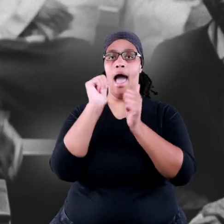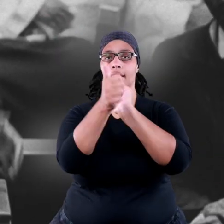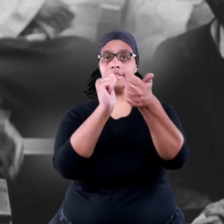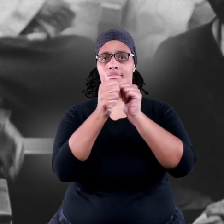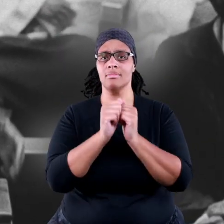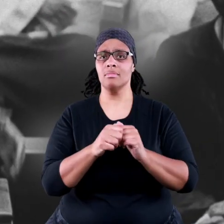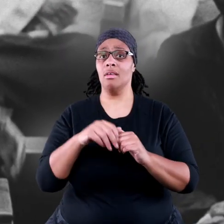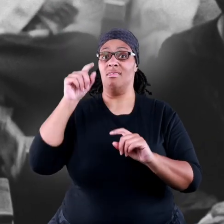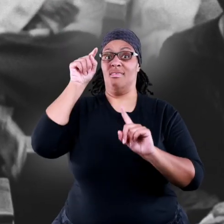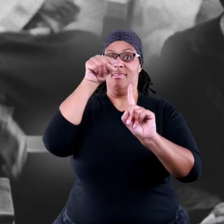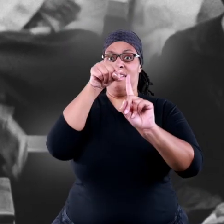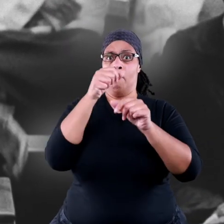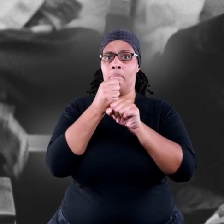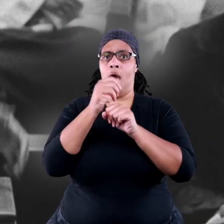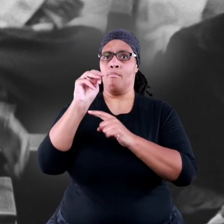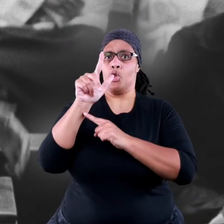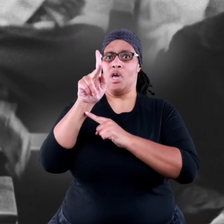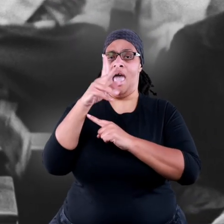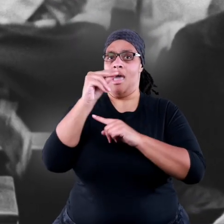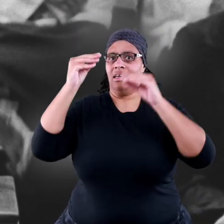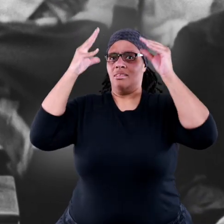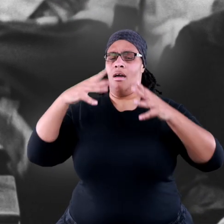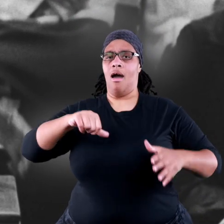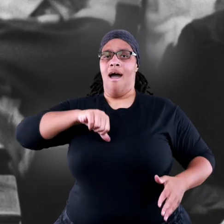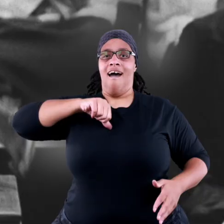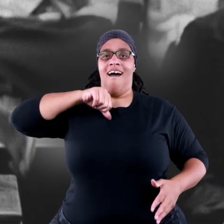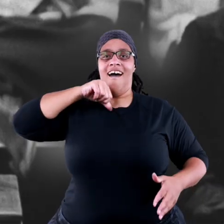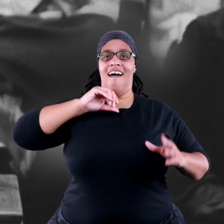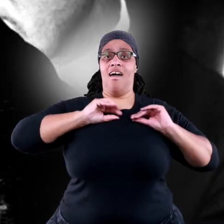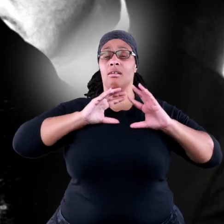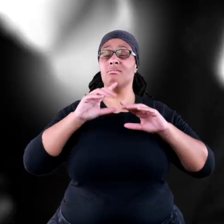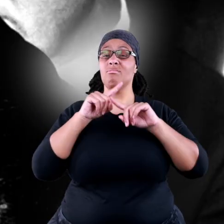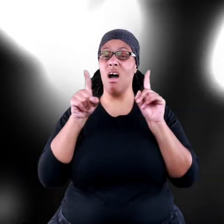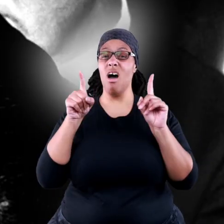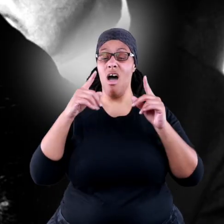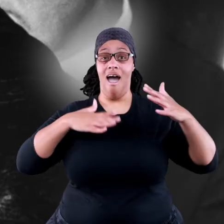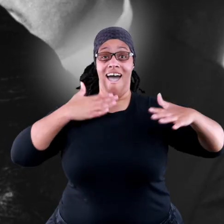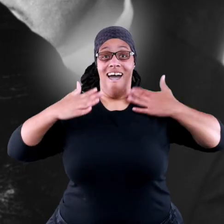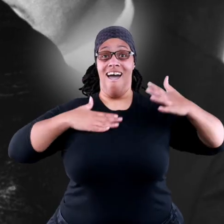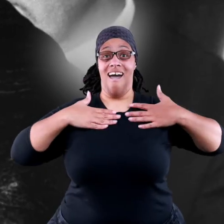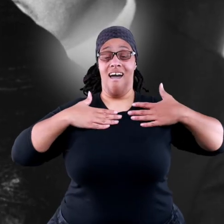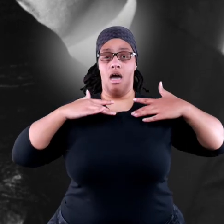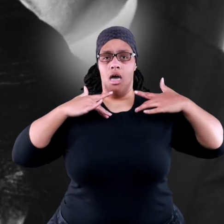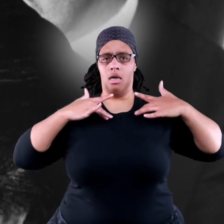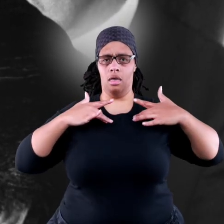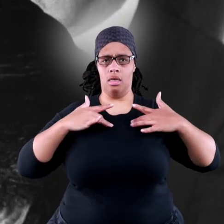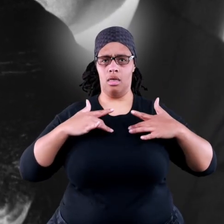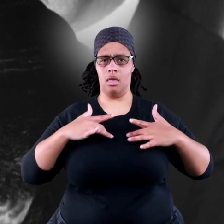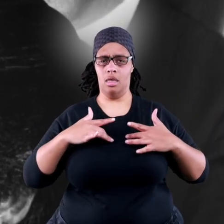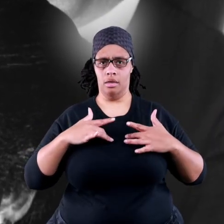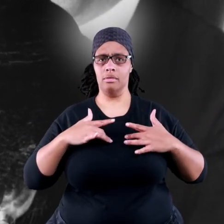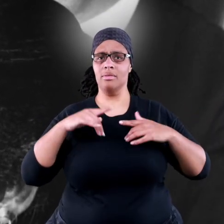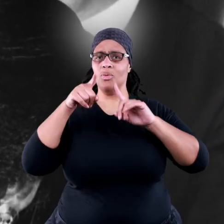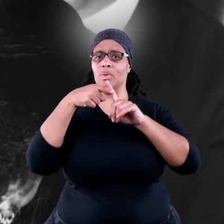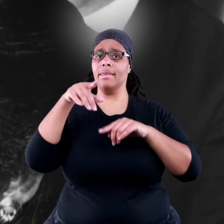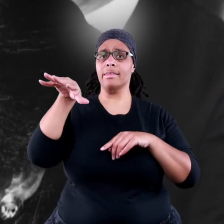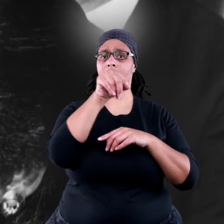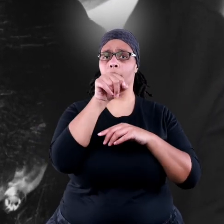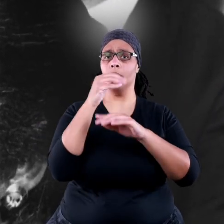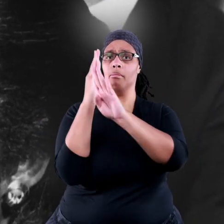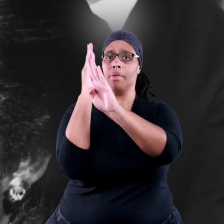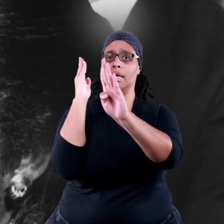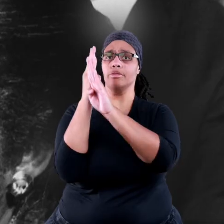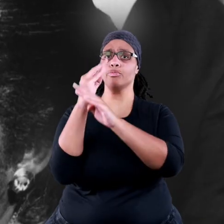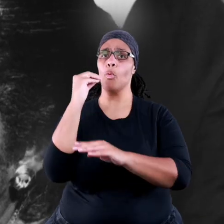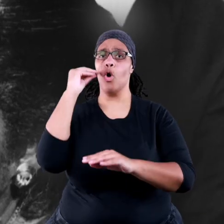speaking contest. This made Martin and his teacher very proud. But their joy was soon turned sour